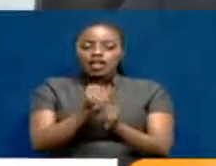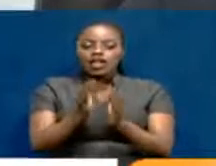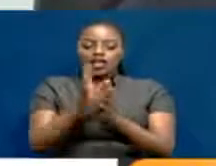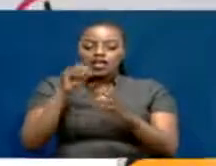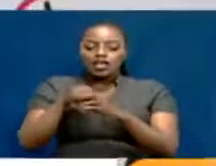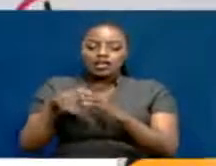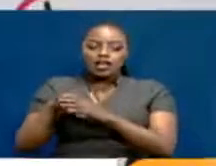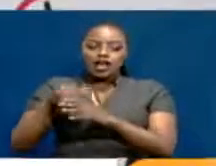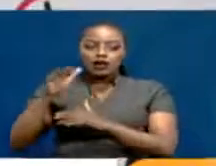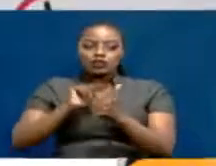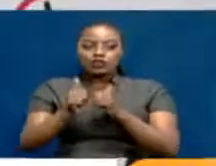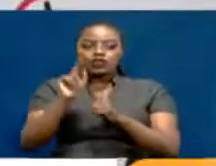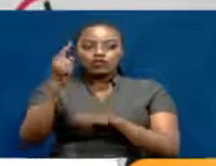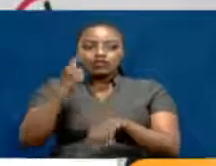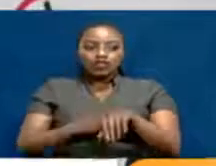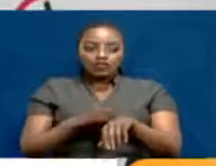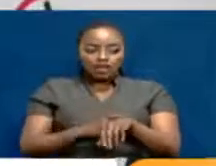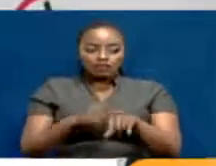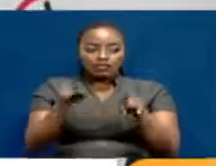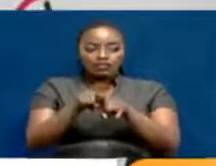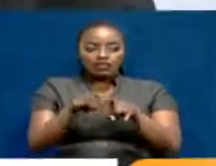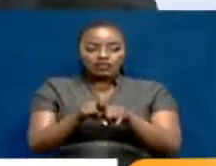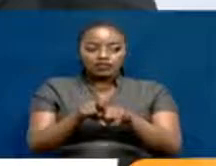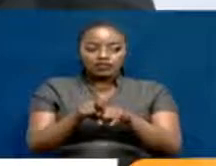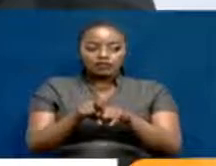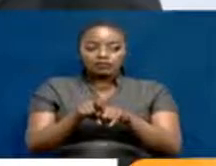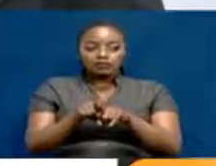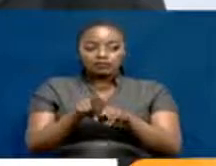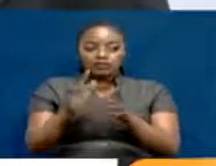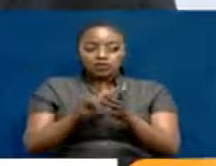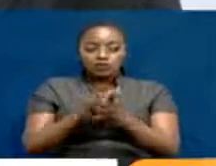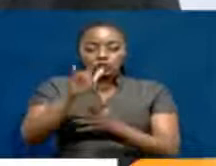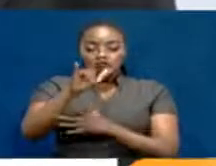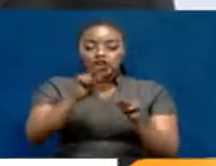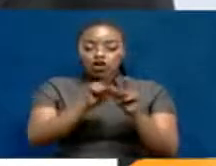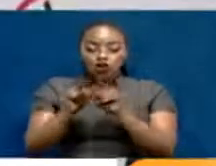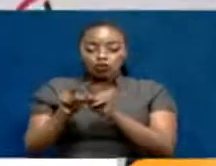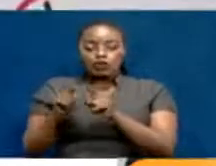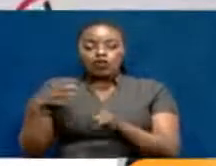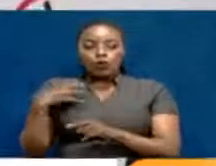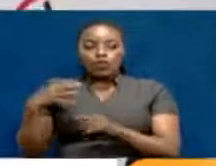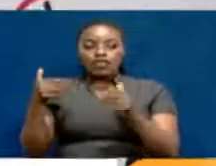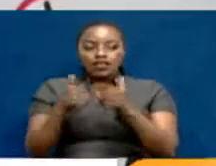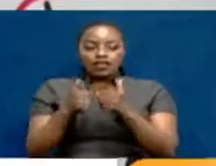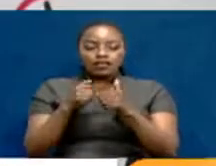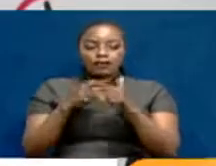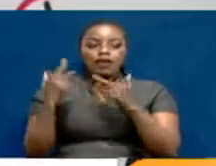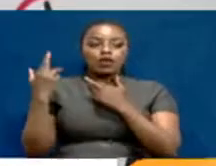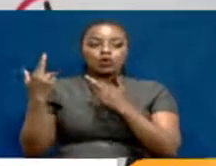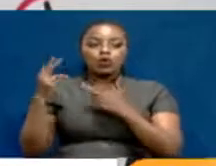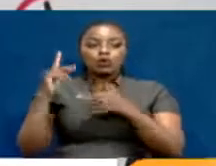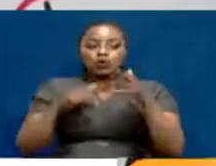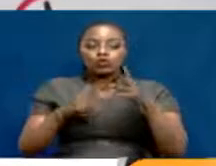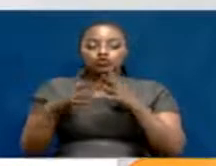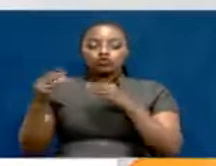and out of sport. This is my first time here, kwenda Commonwealth Games, but my hopes ni